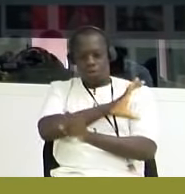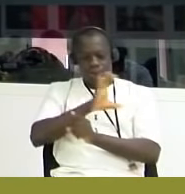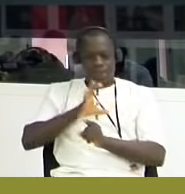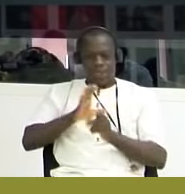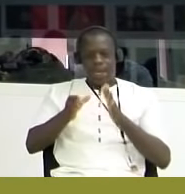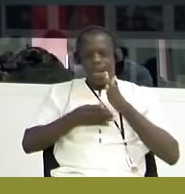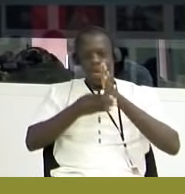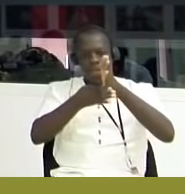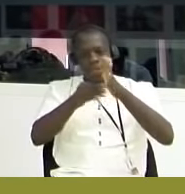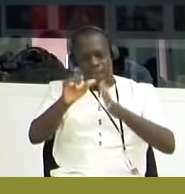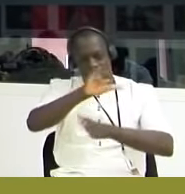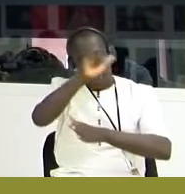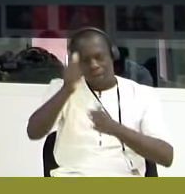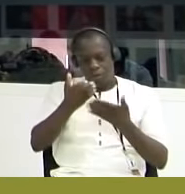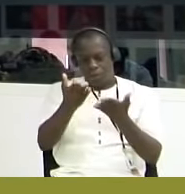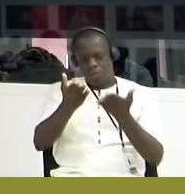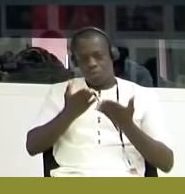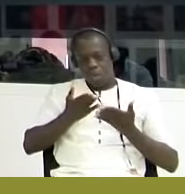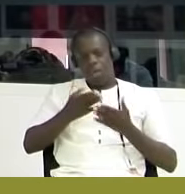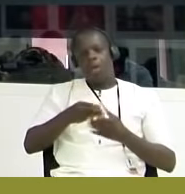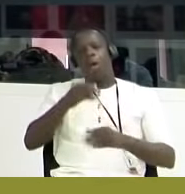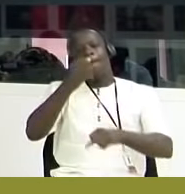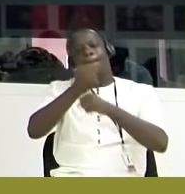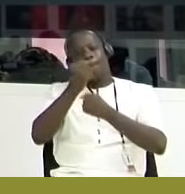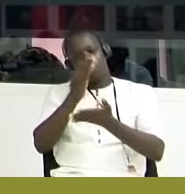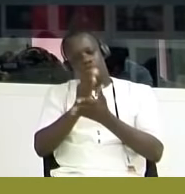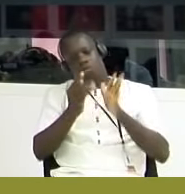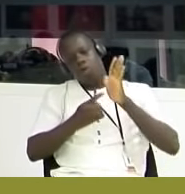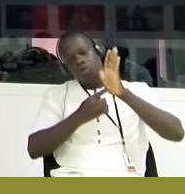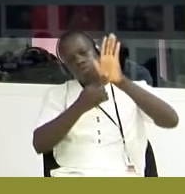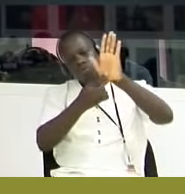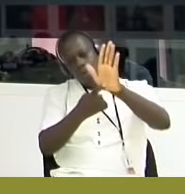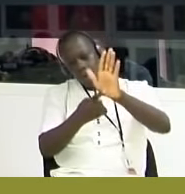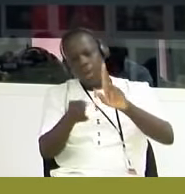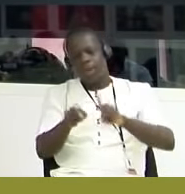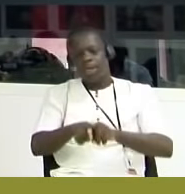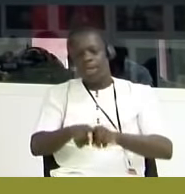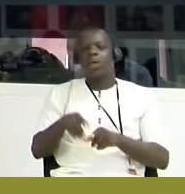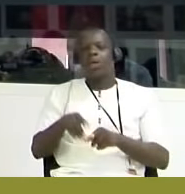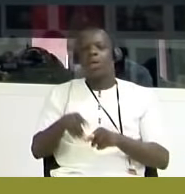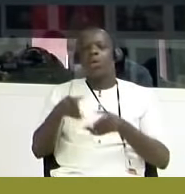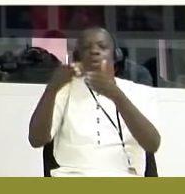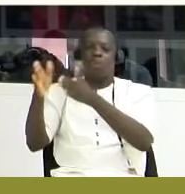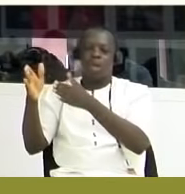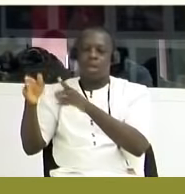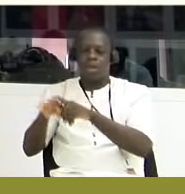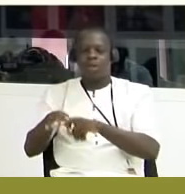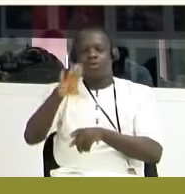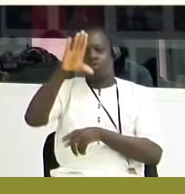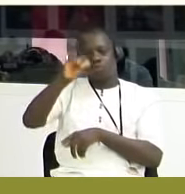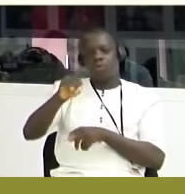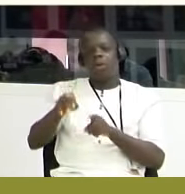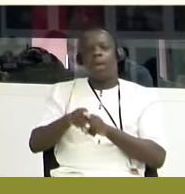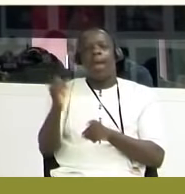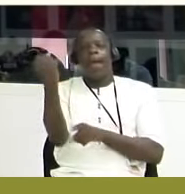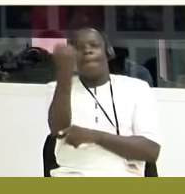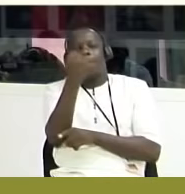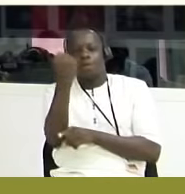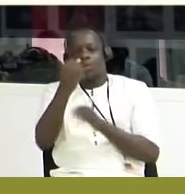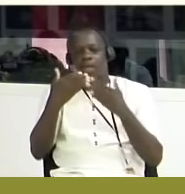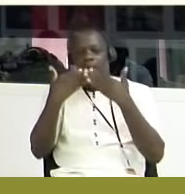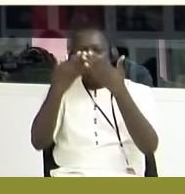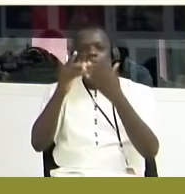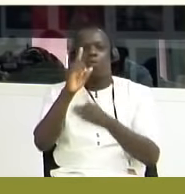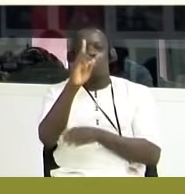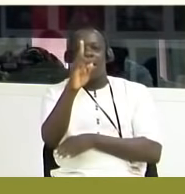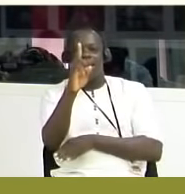And reassure them about the steps that were being conducted? Because we were told that one of the victims was from Brikama,